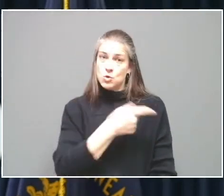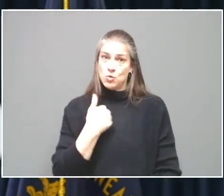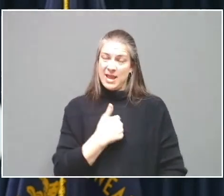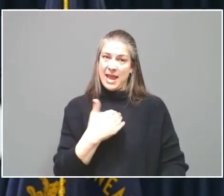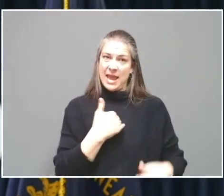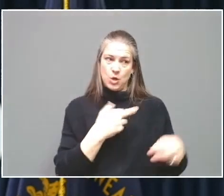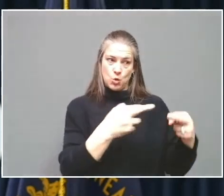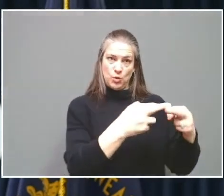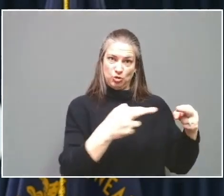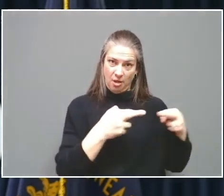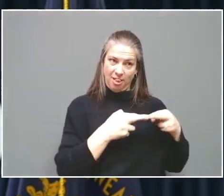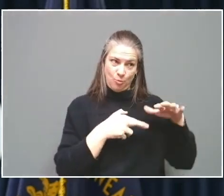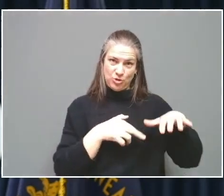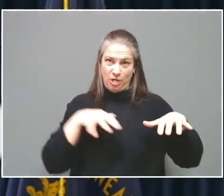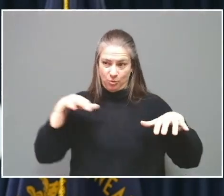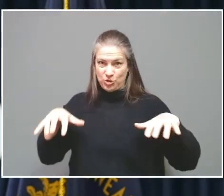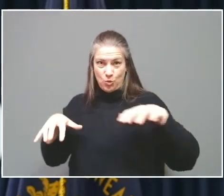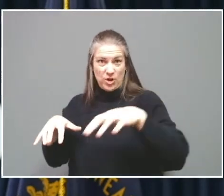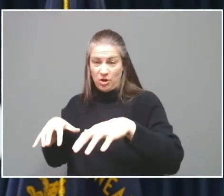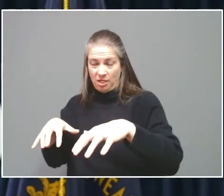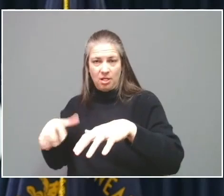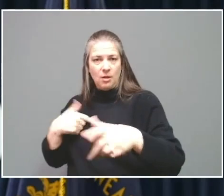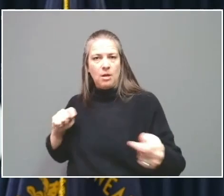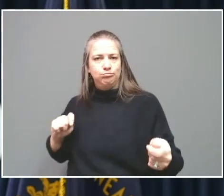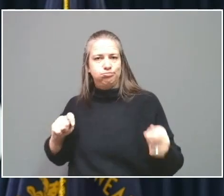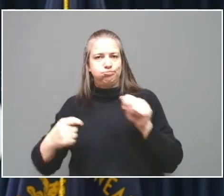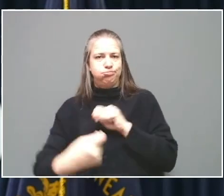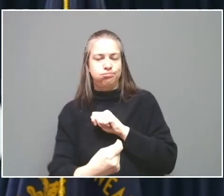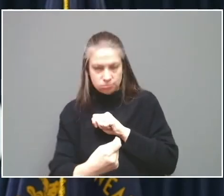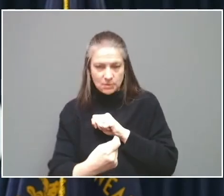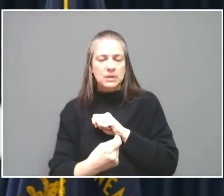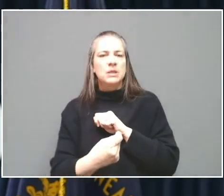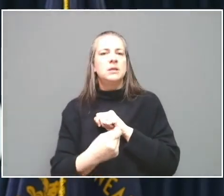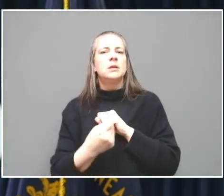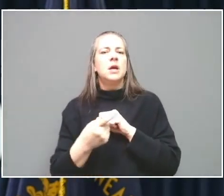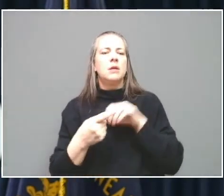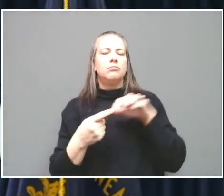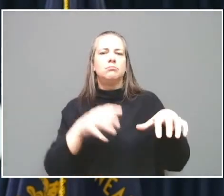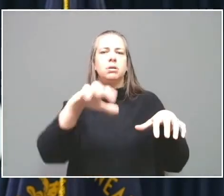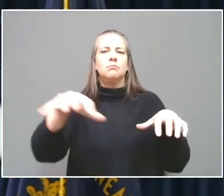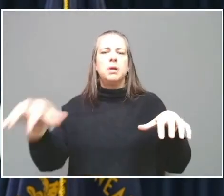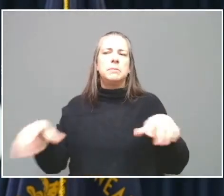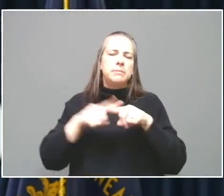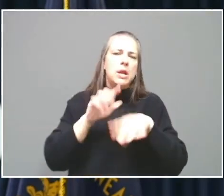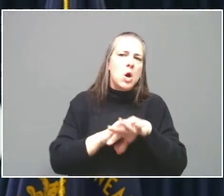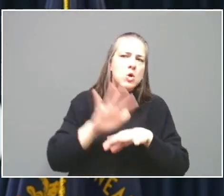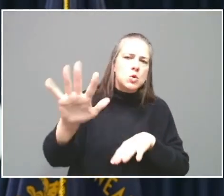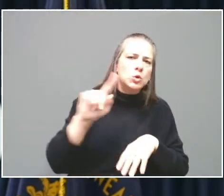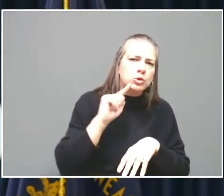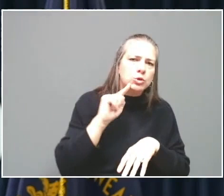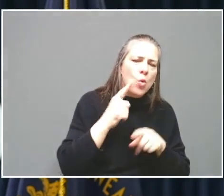term, to a system that is assigned based on severity of the alleged